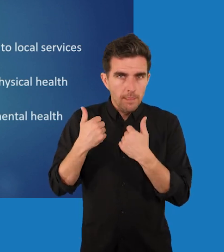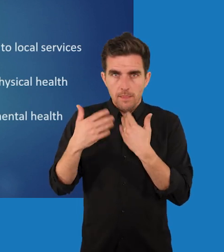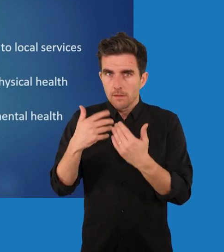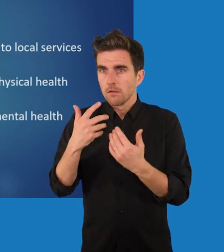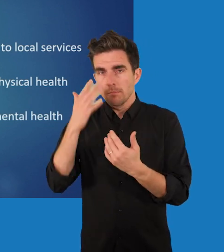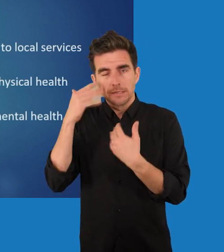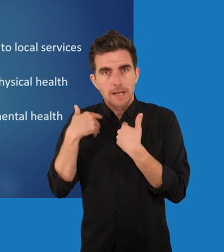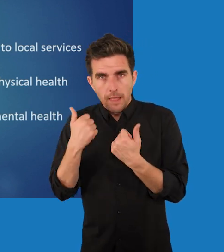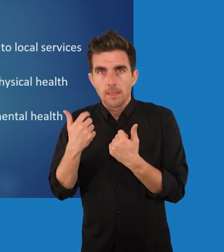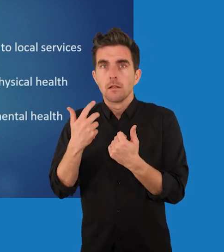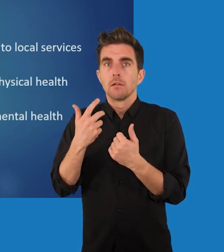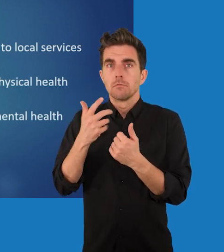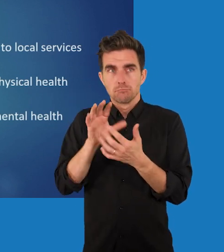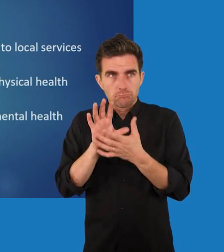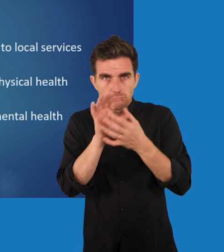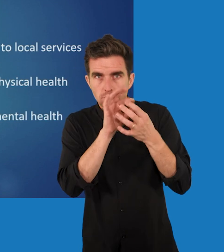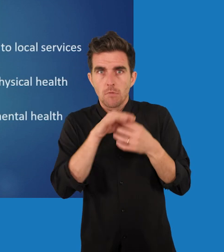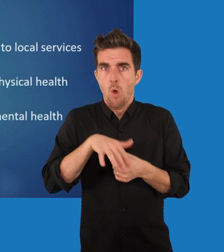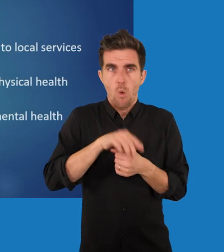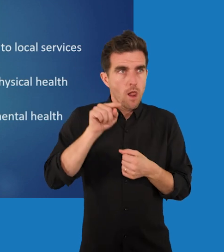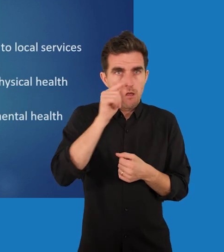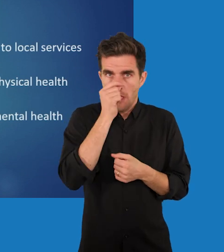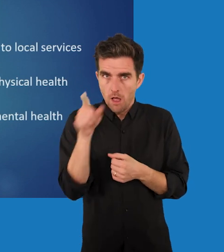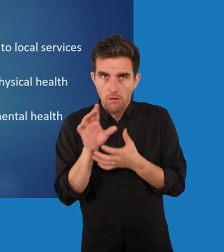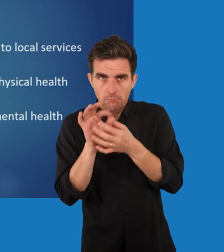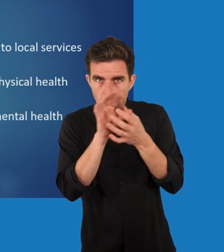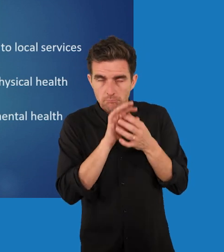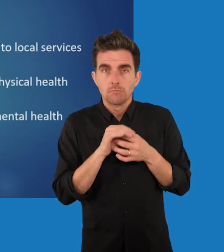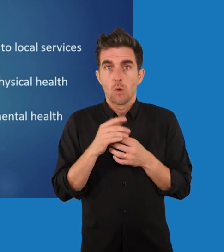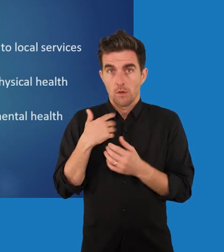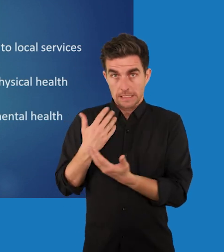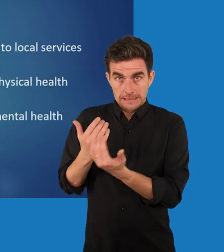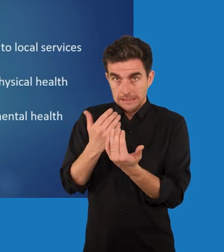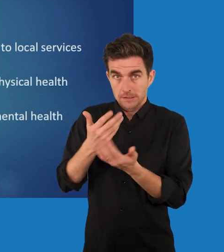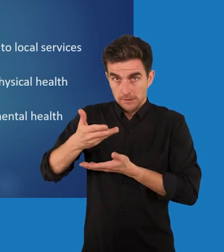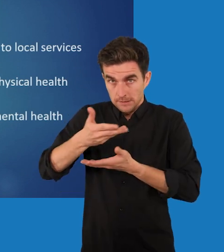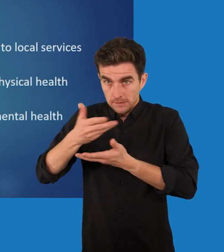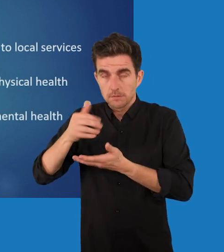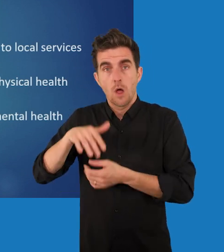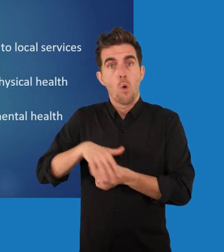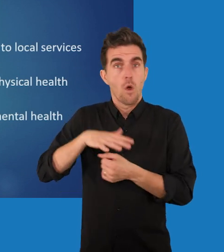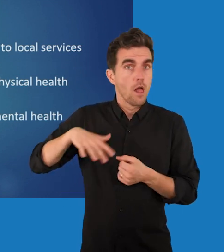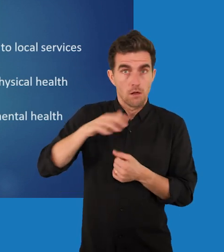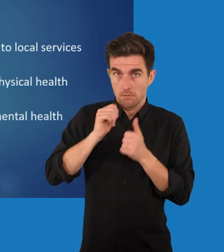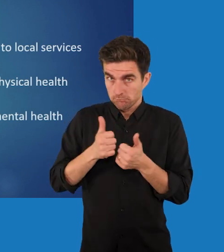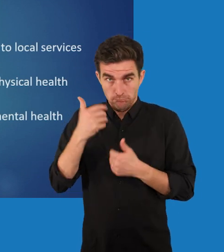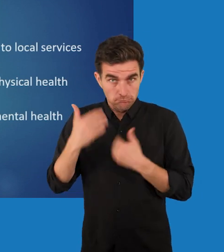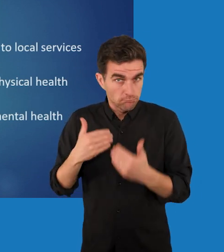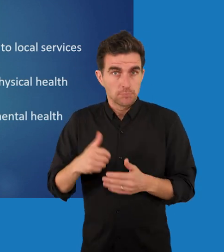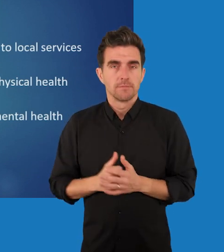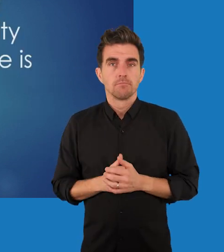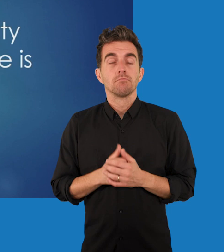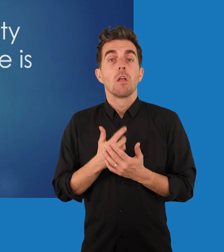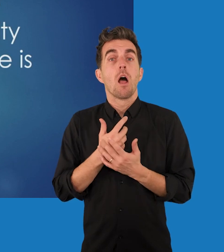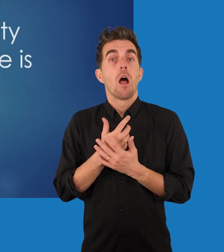physical and mental health, but also through vital connections with local services, again, integrating our residents further into their local